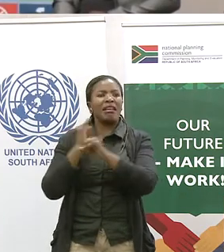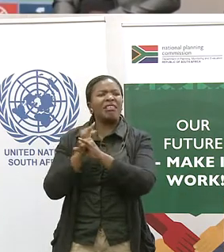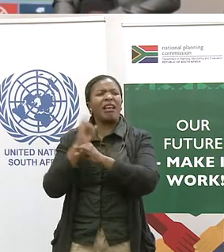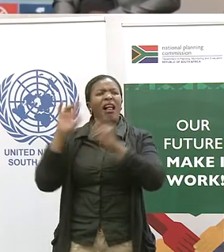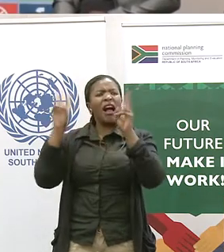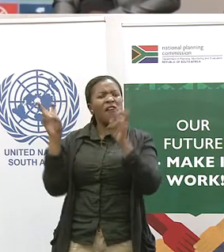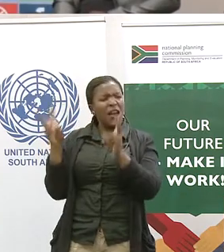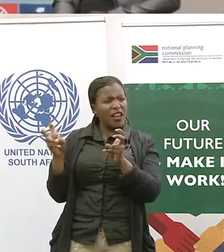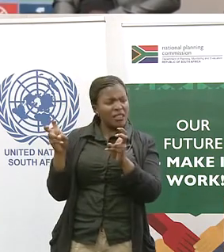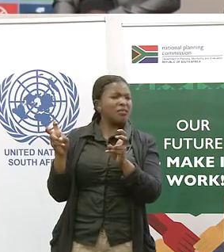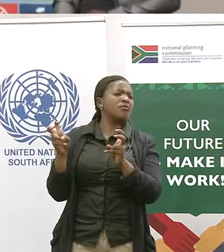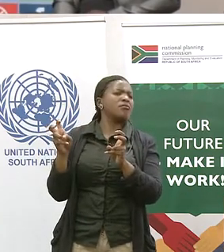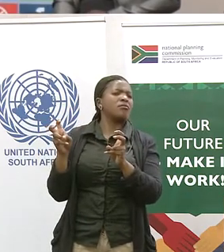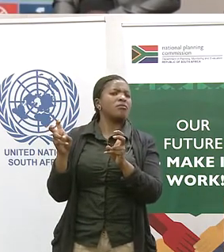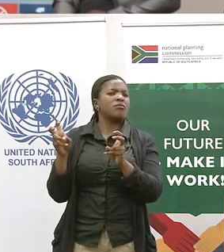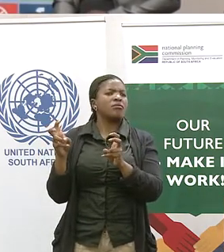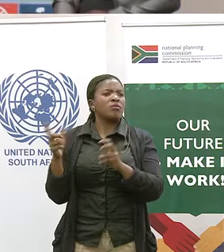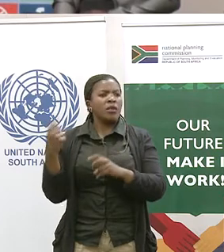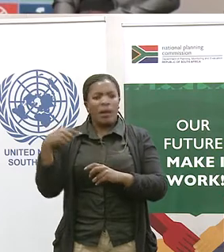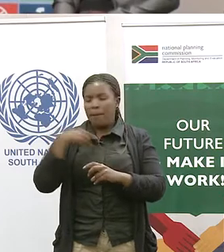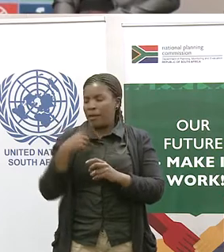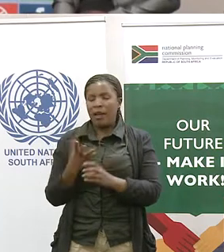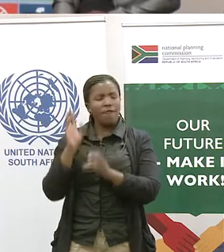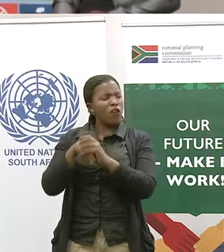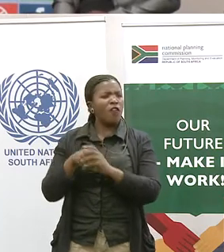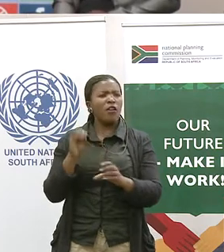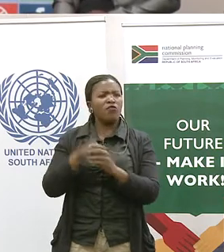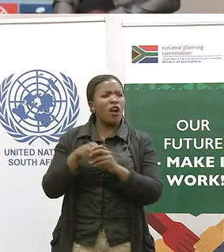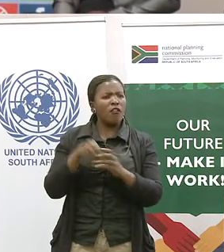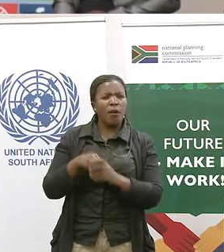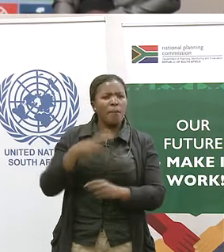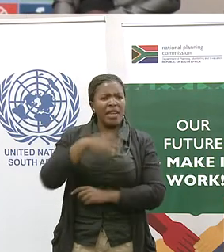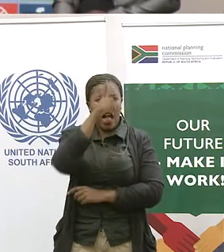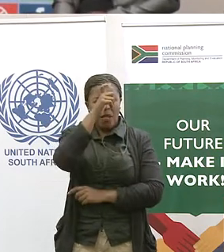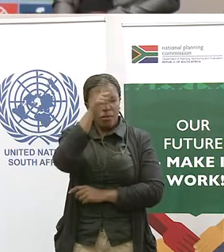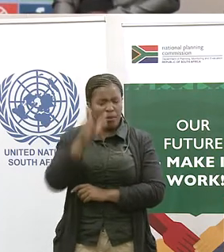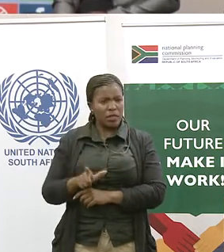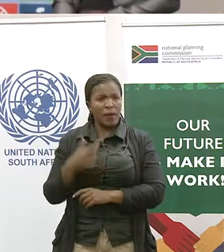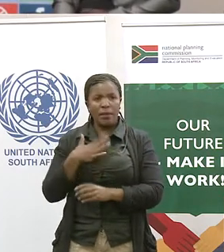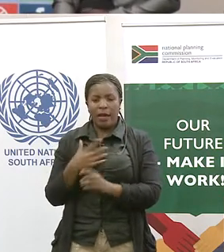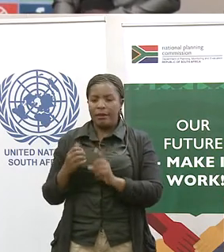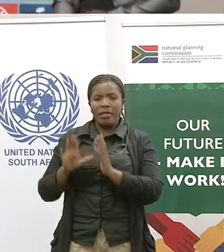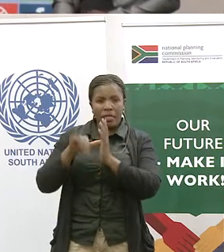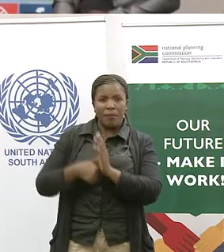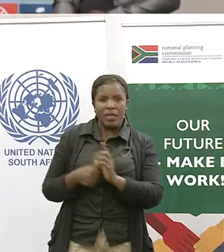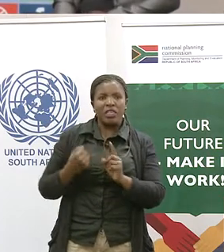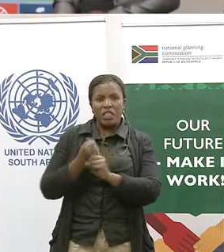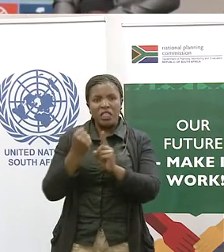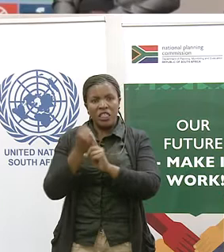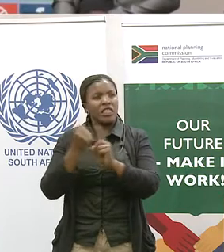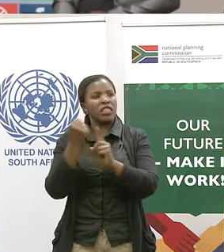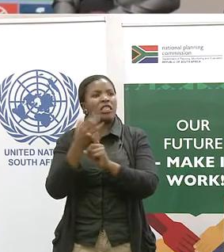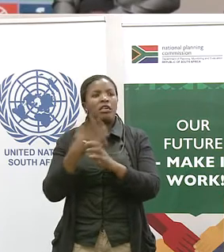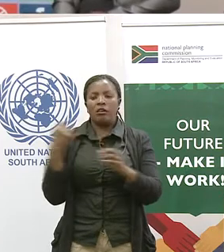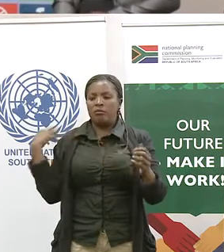ambassador. And I have become quite involved as an albinism and disability activist over the